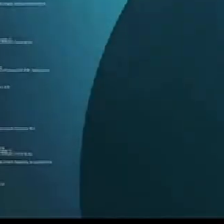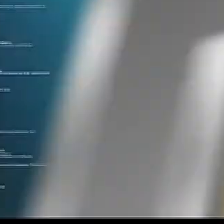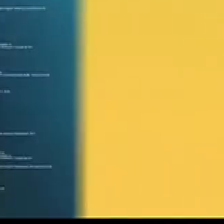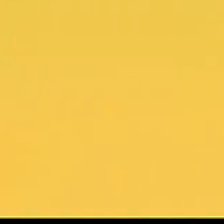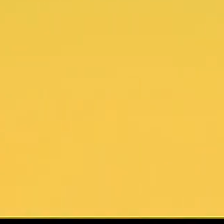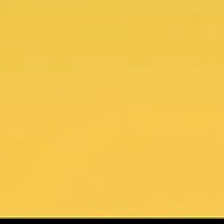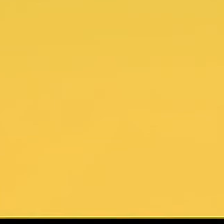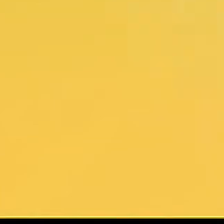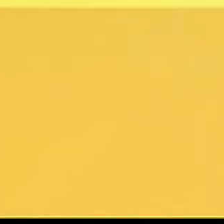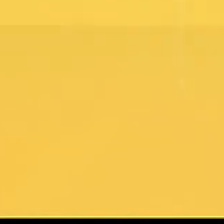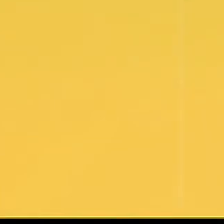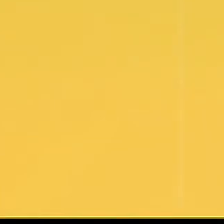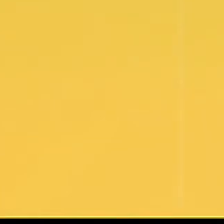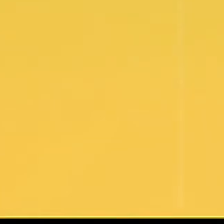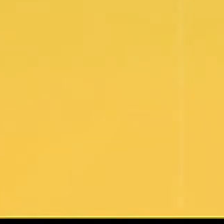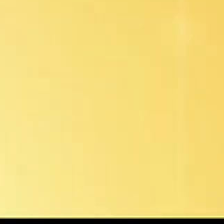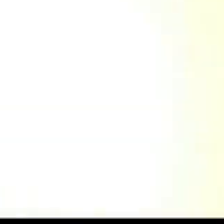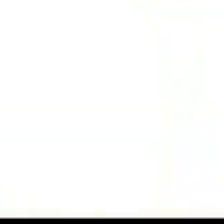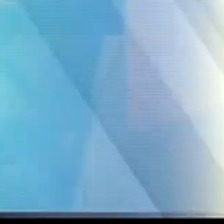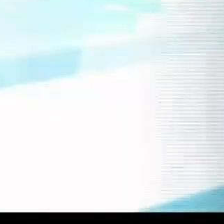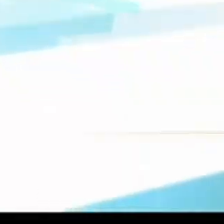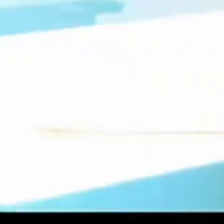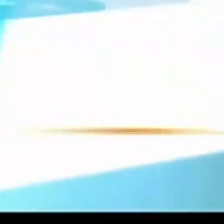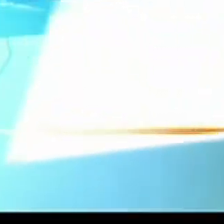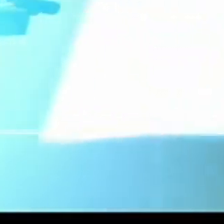Now in HD.